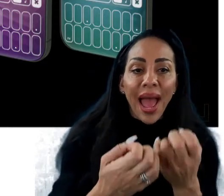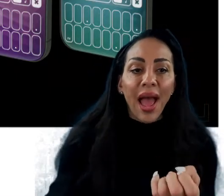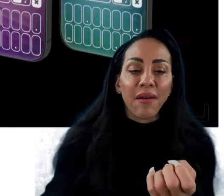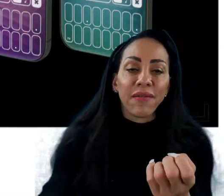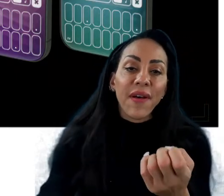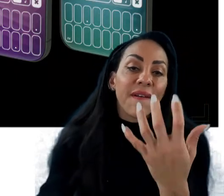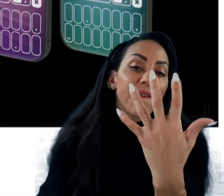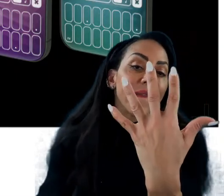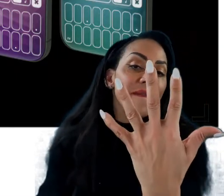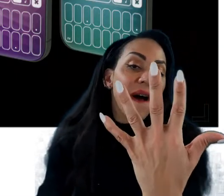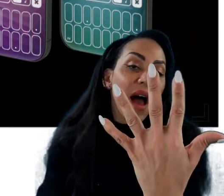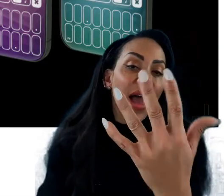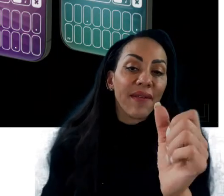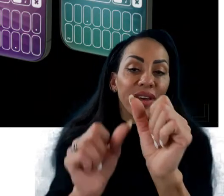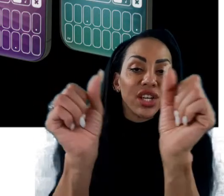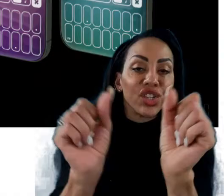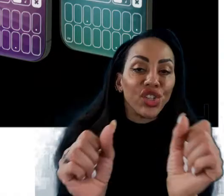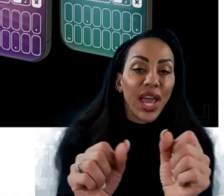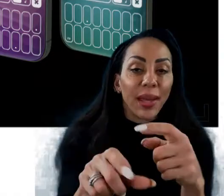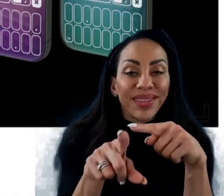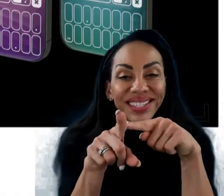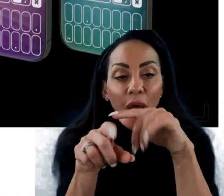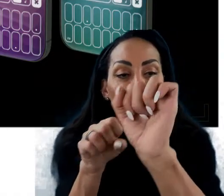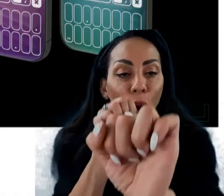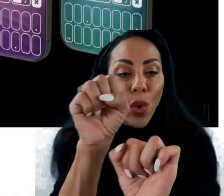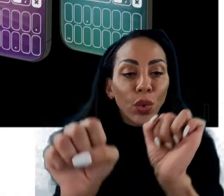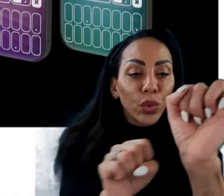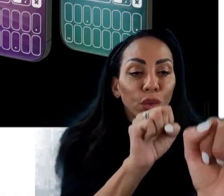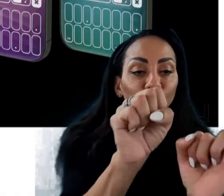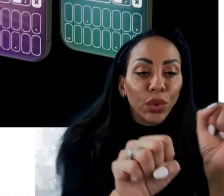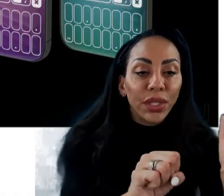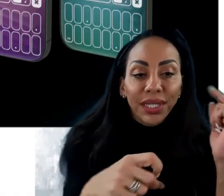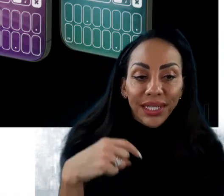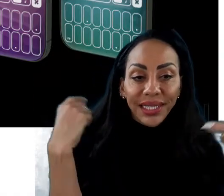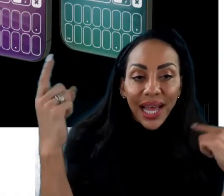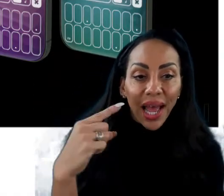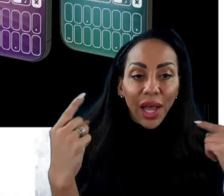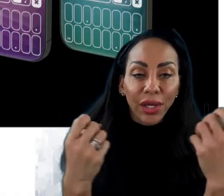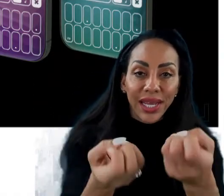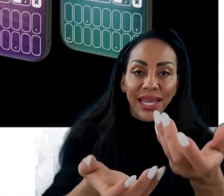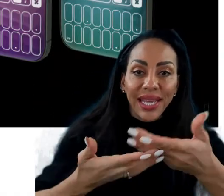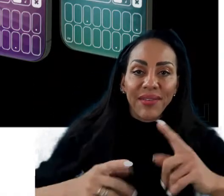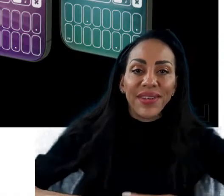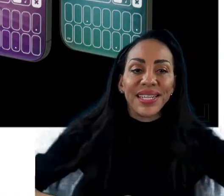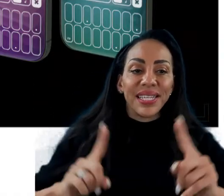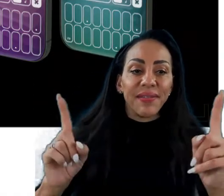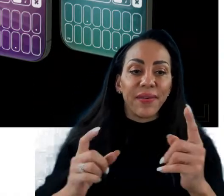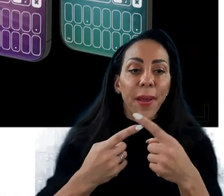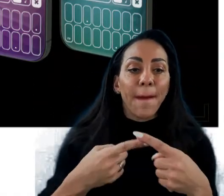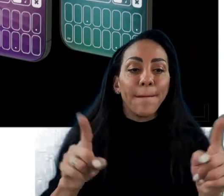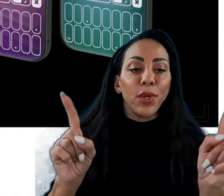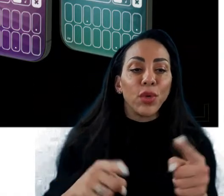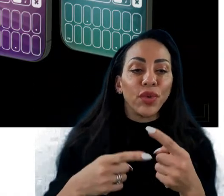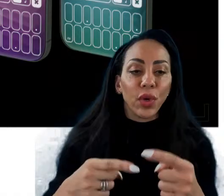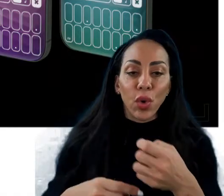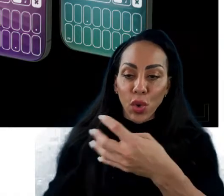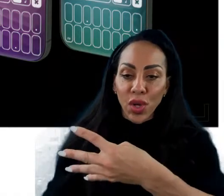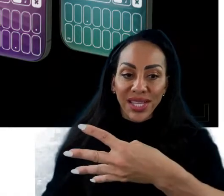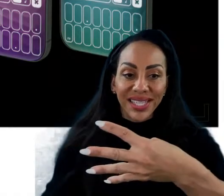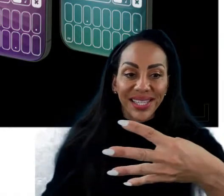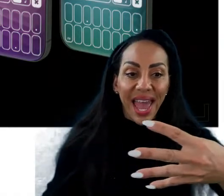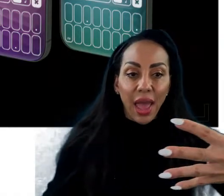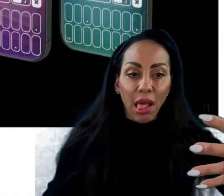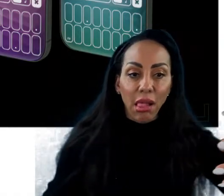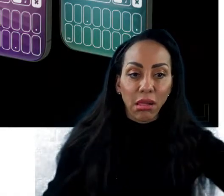each with its own sound, and providing lots of different musical scales for you to play on the keyboard to add variety.